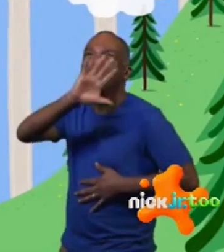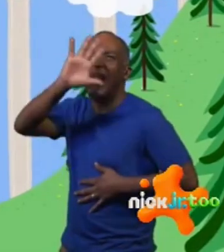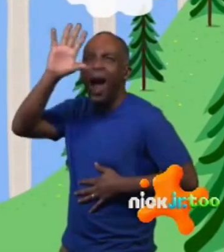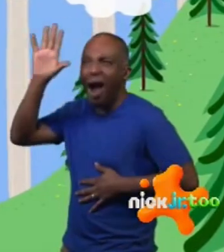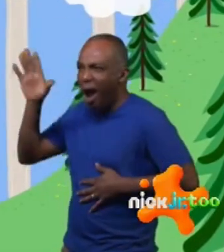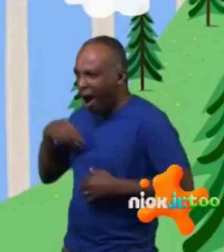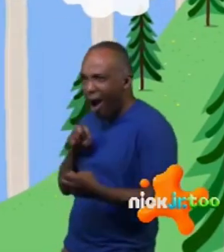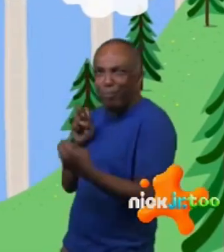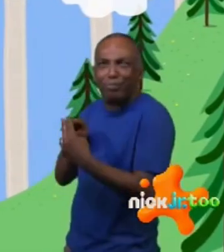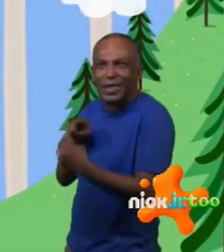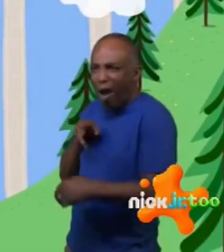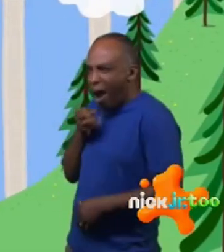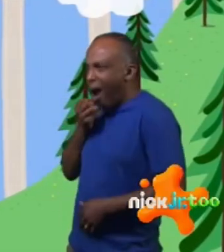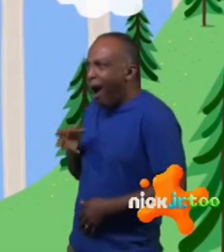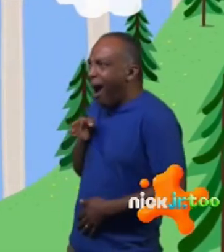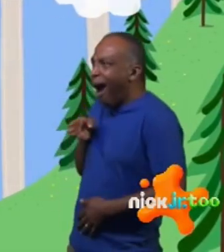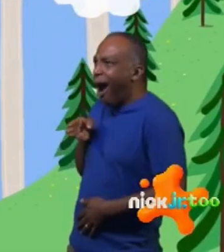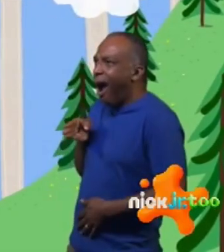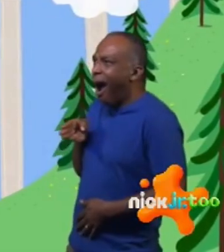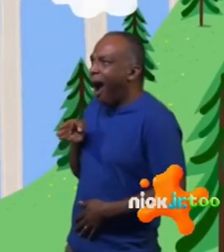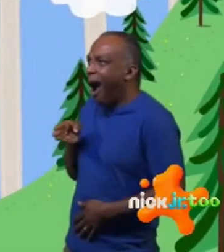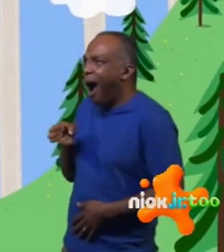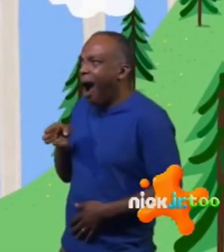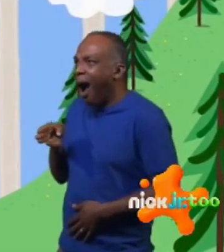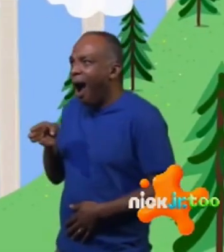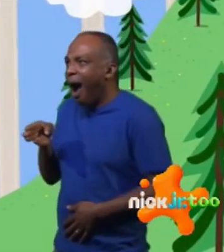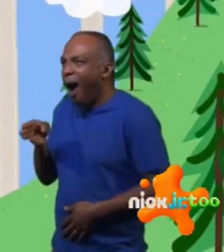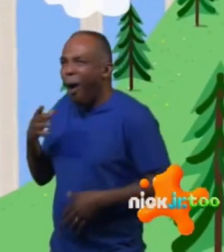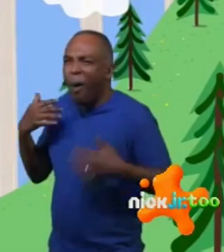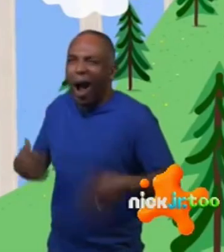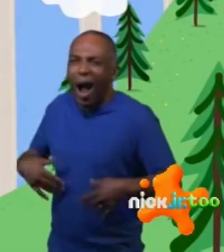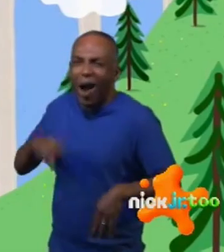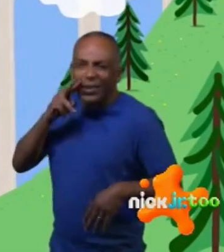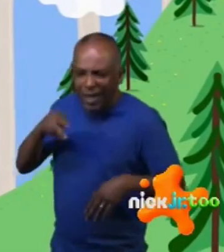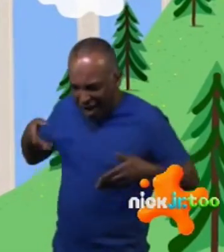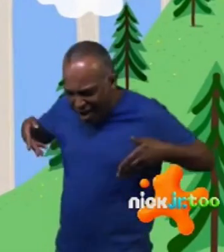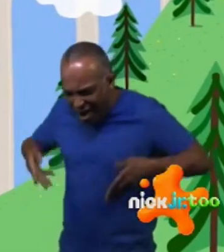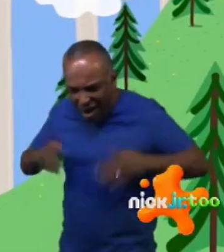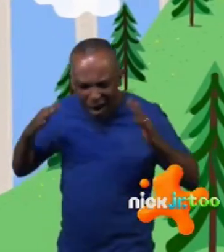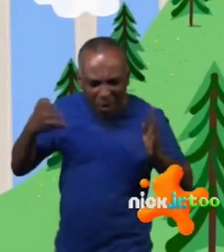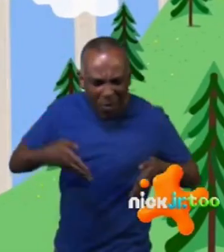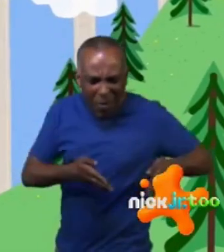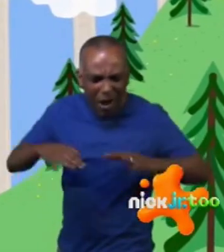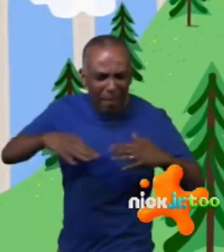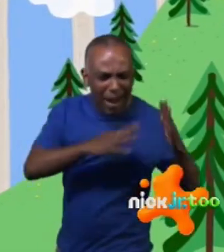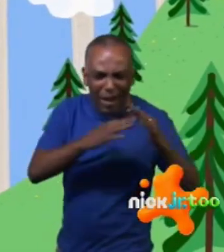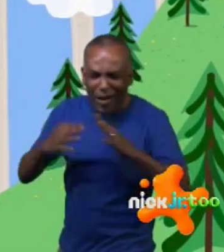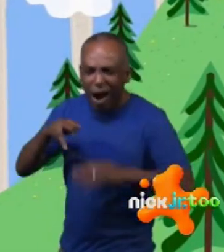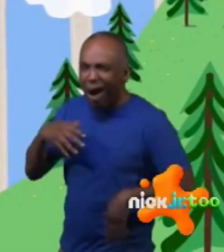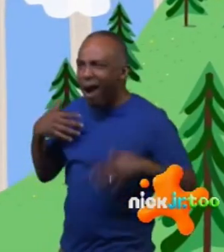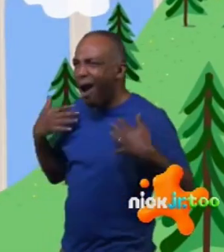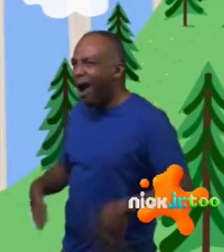bridge means we can sail high above the valley below. Sailing across the sky. What could